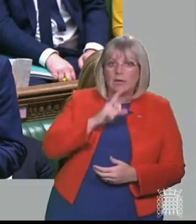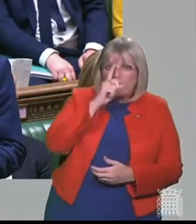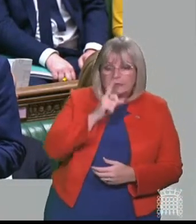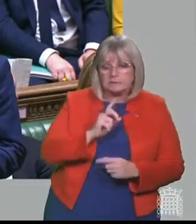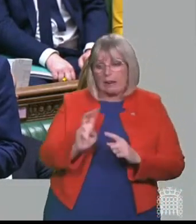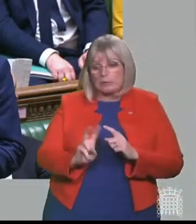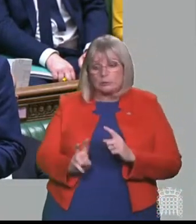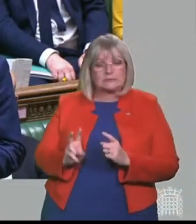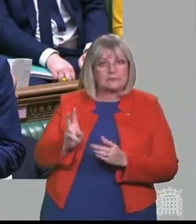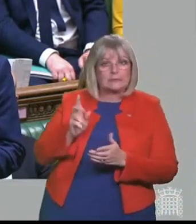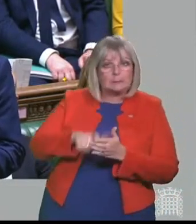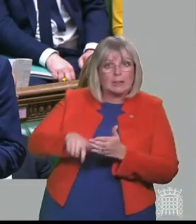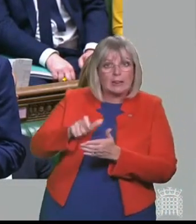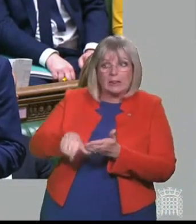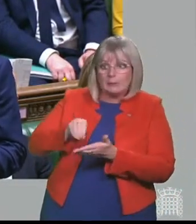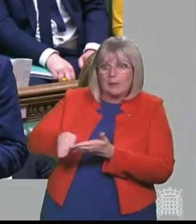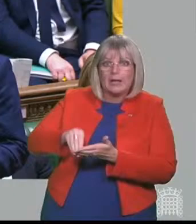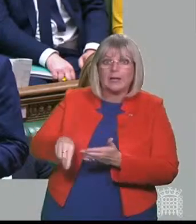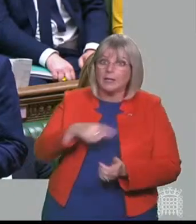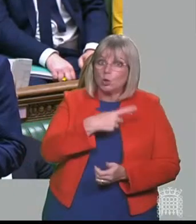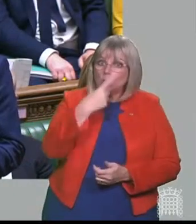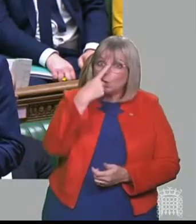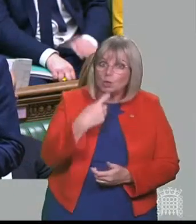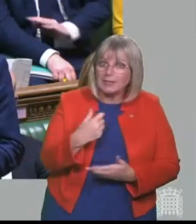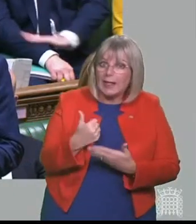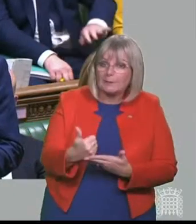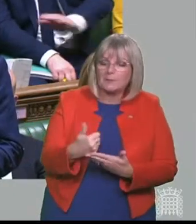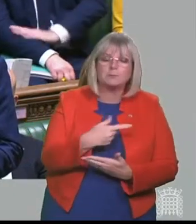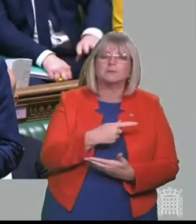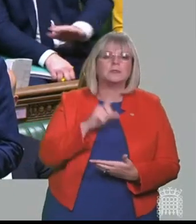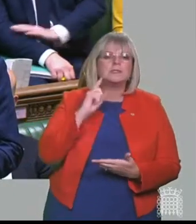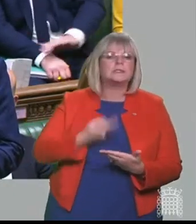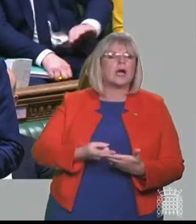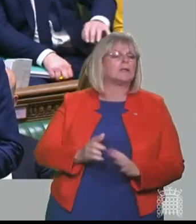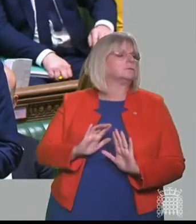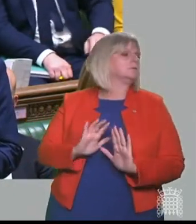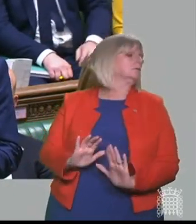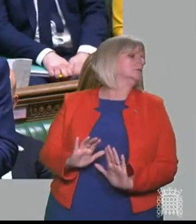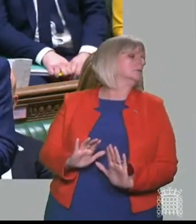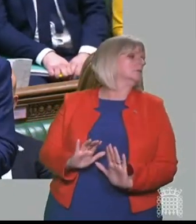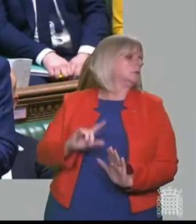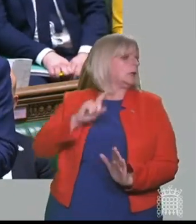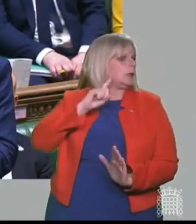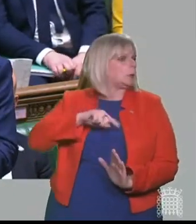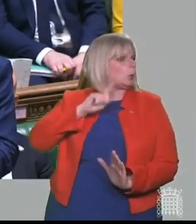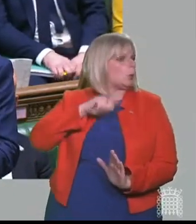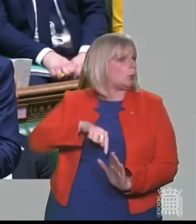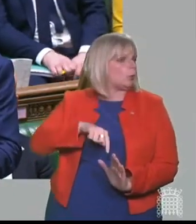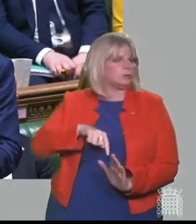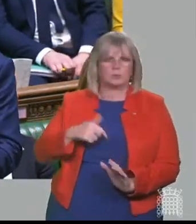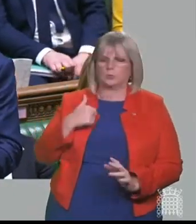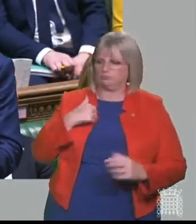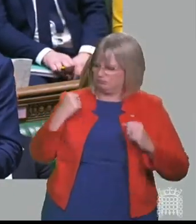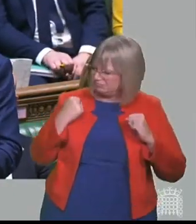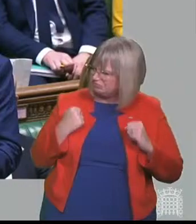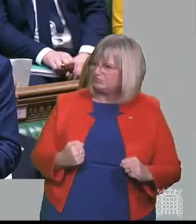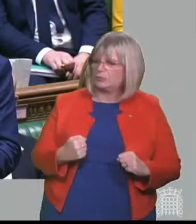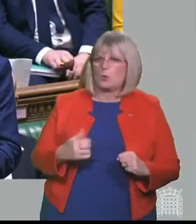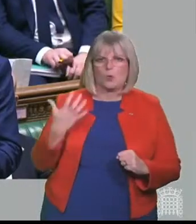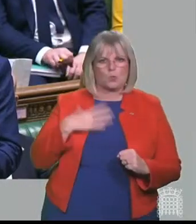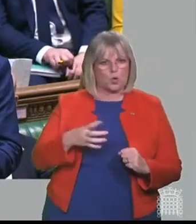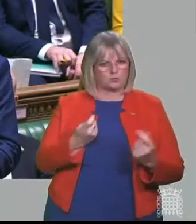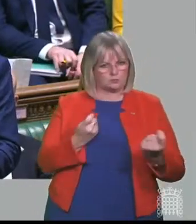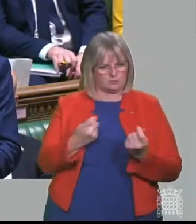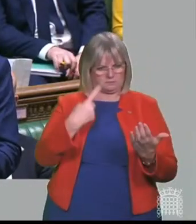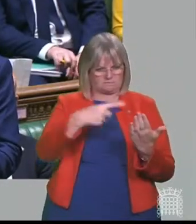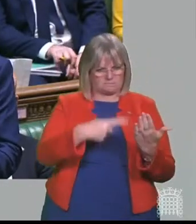lead us to want to alleviate policy and strive to get rid of it altogether. We seek measures now and in the future to help